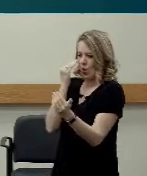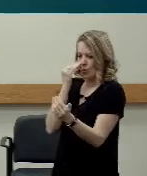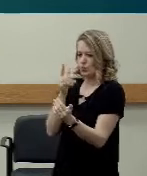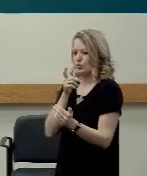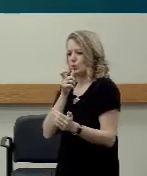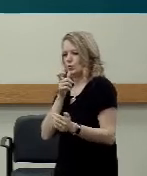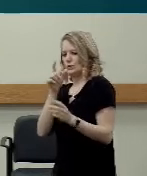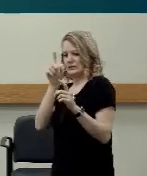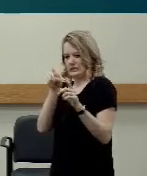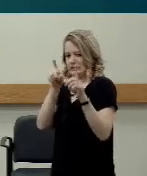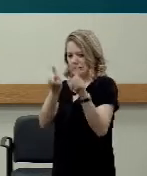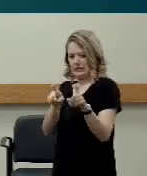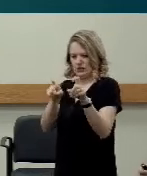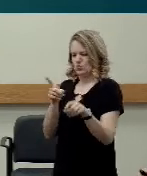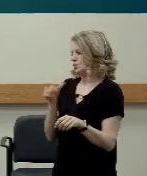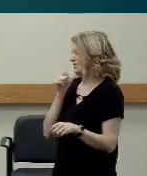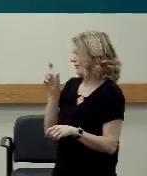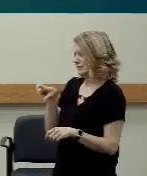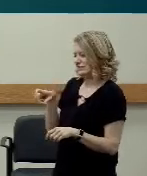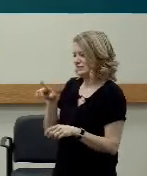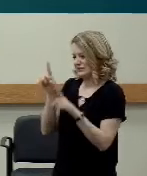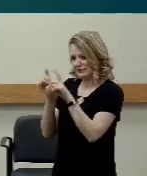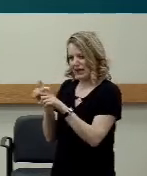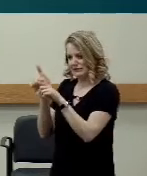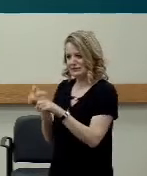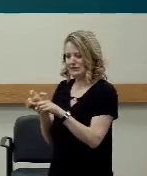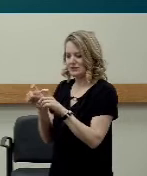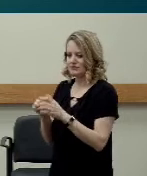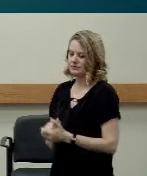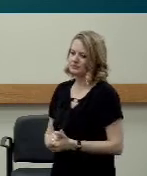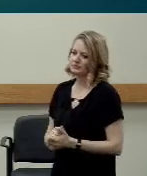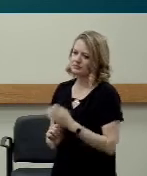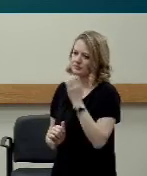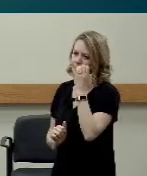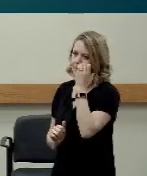assess the activity of this virus in our communities.